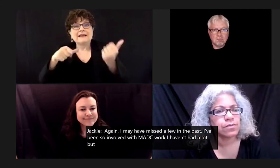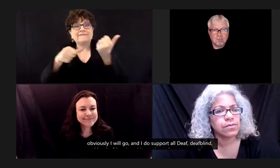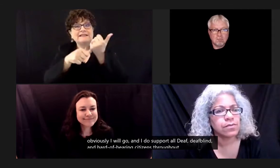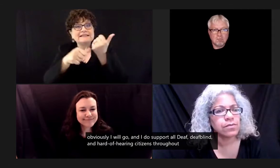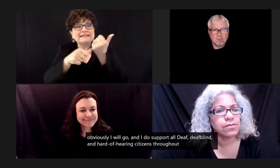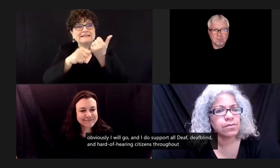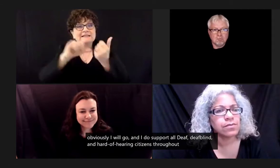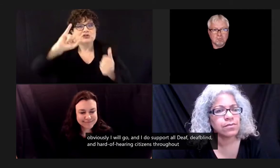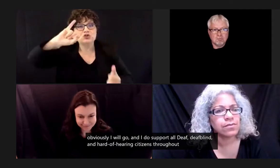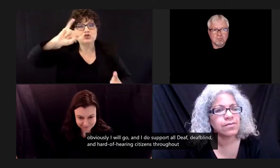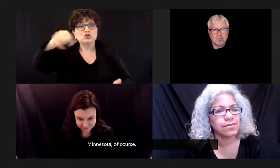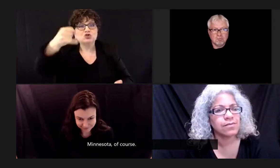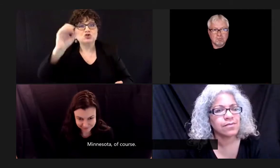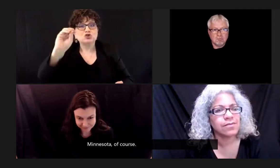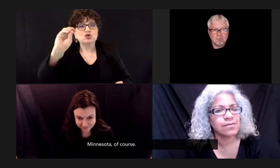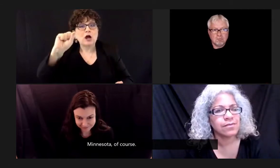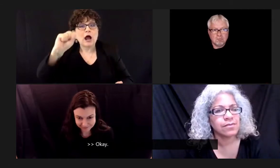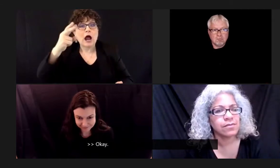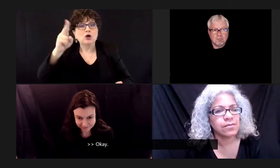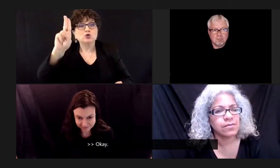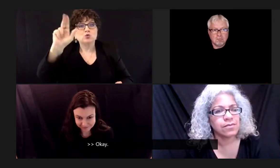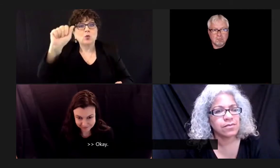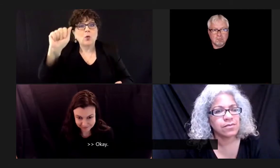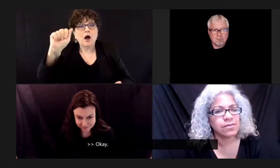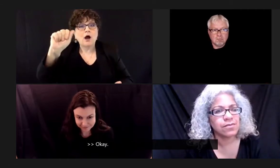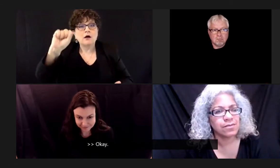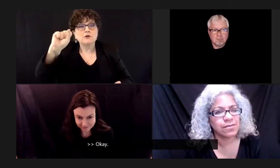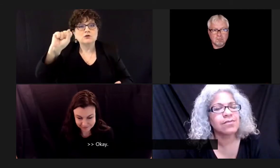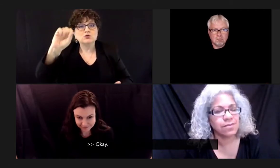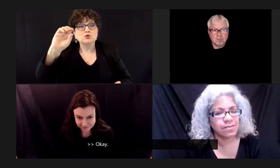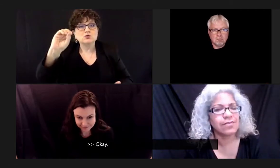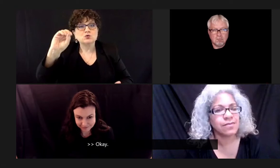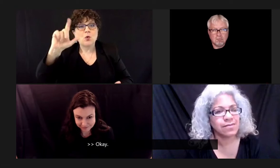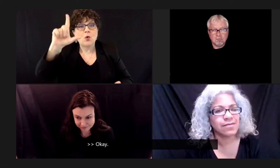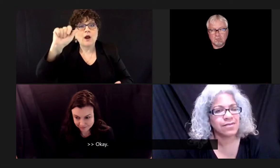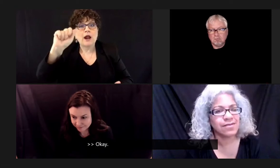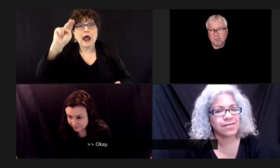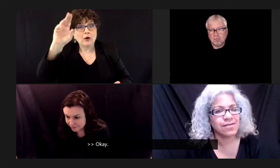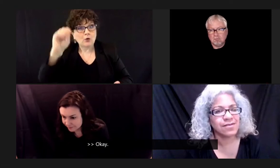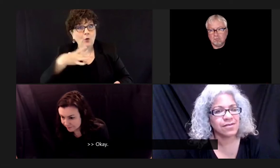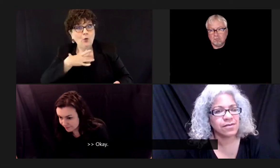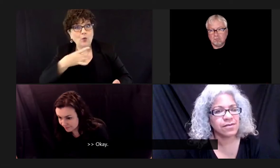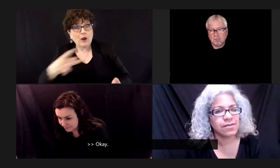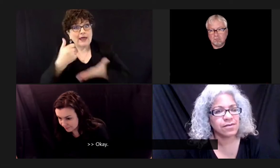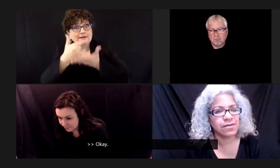Okay, I do see that the legislative assistant, Joshua